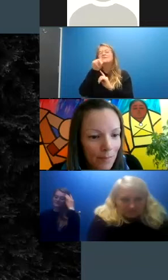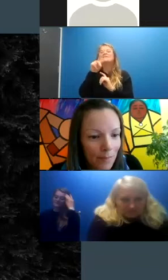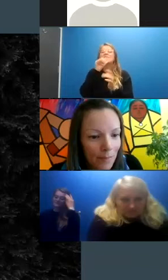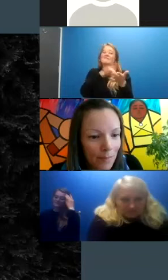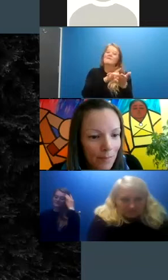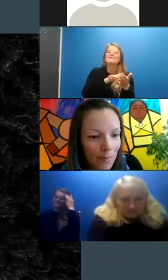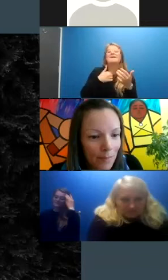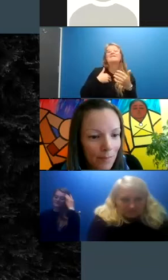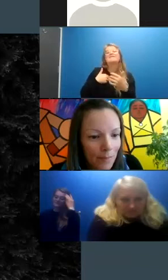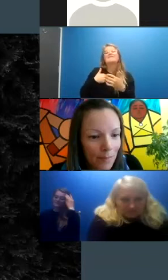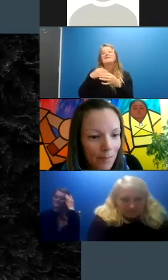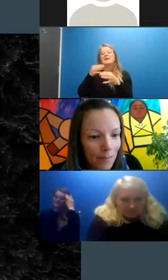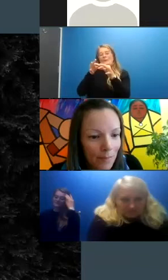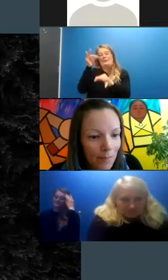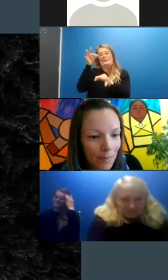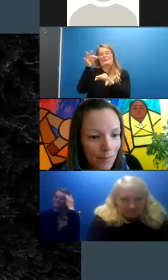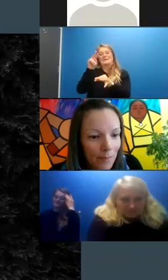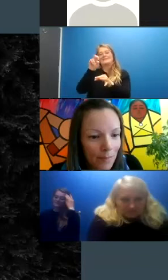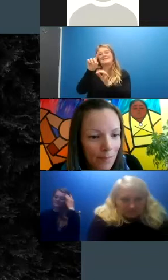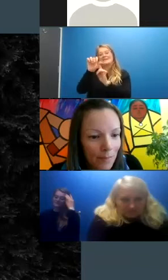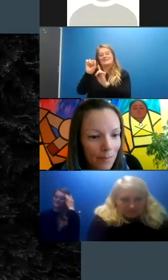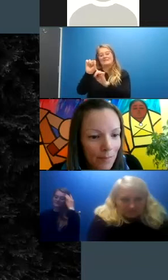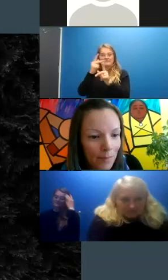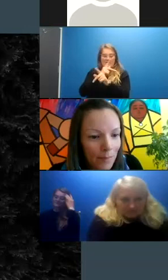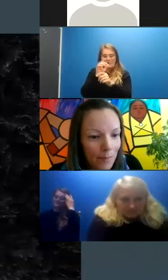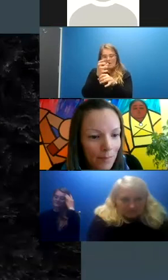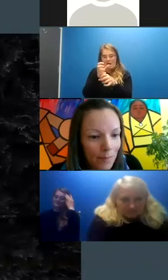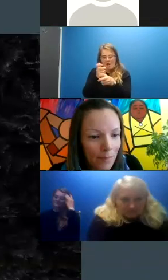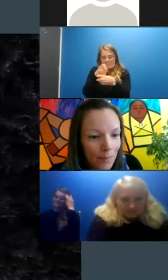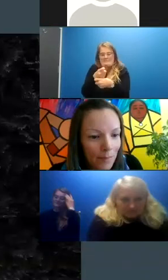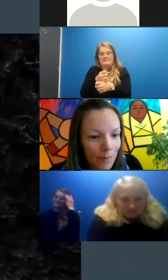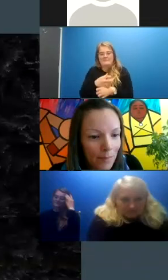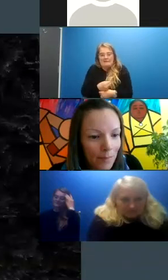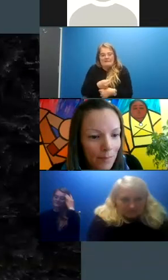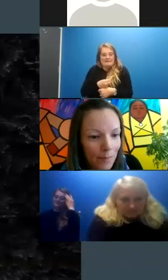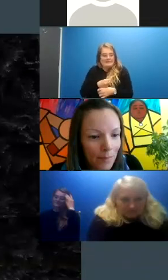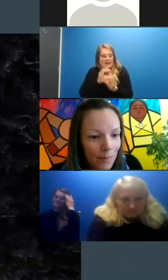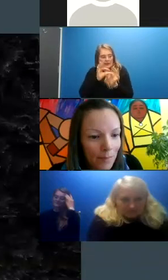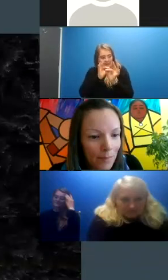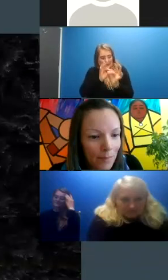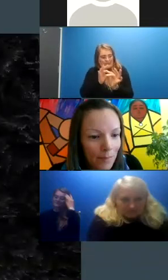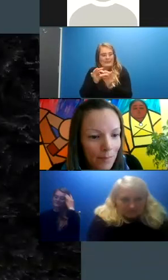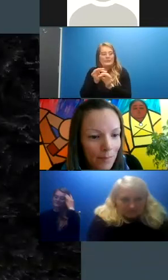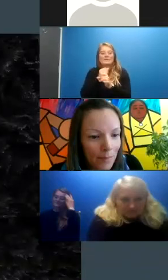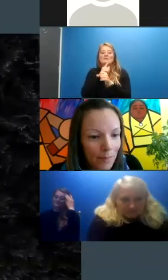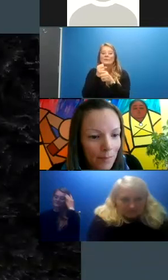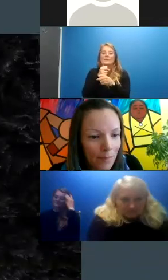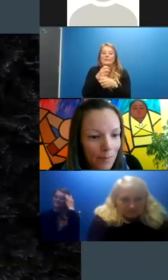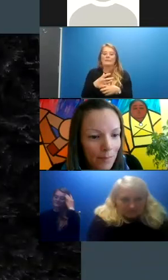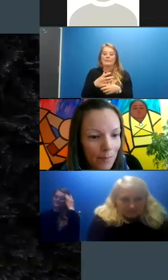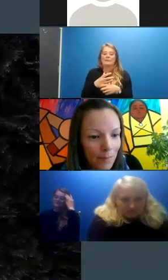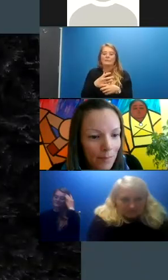uses needles to help identify points of restriction or tension within your body that might be limiting your movement or impacting your